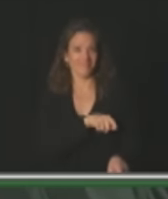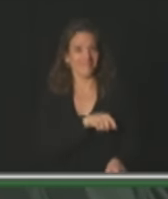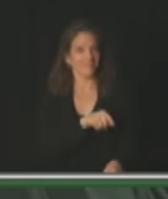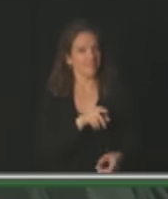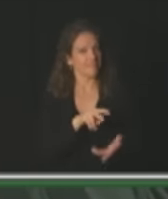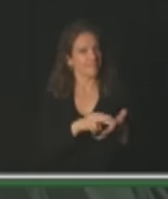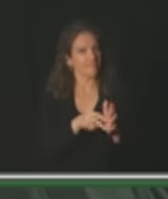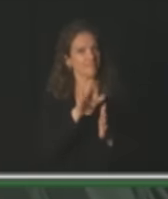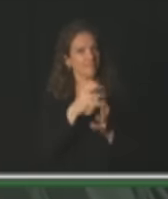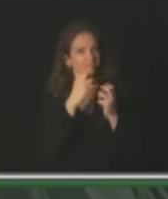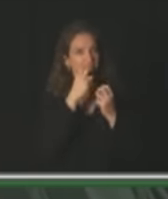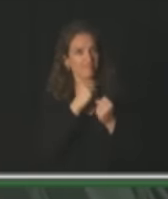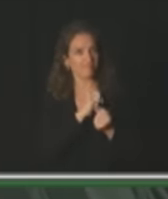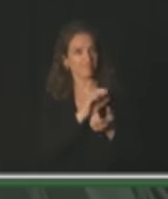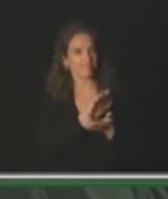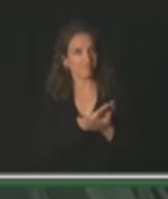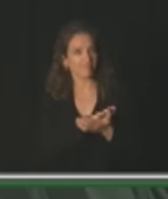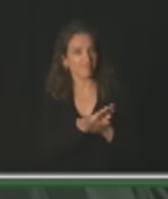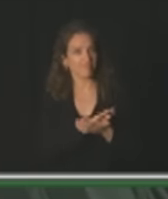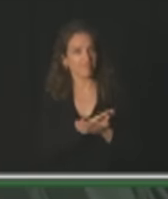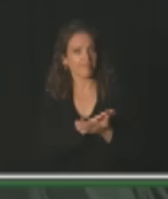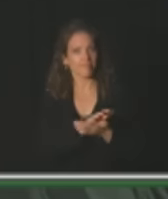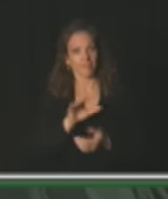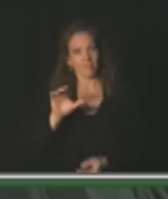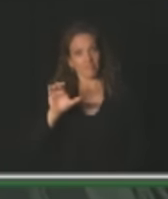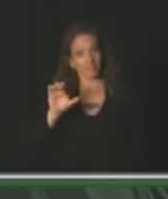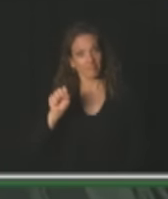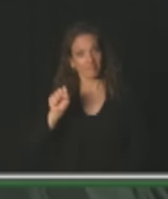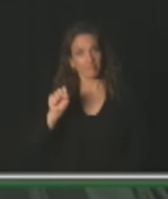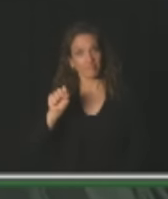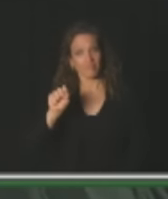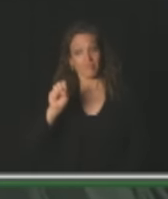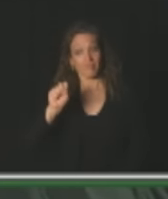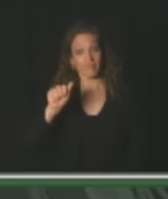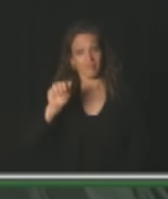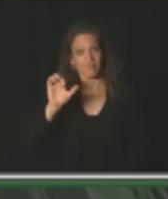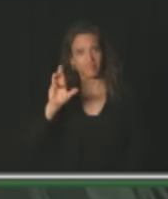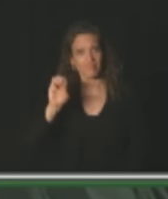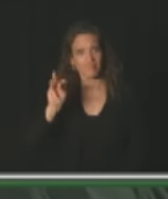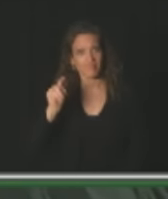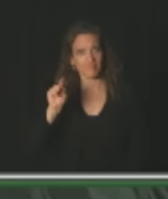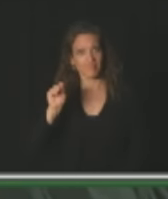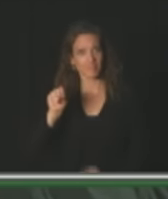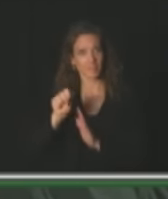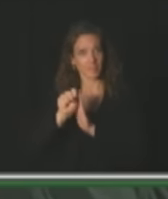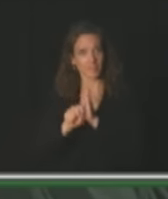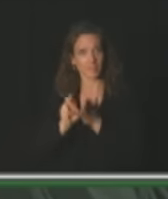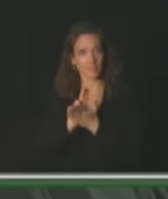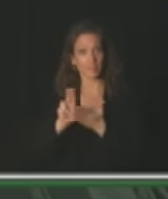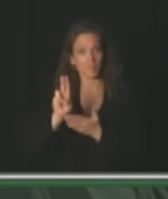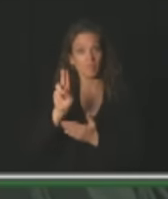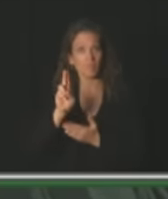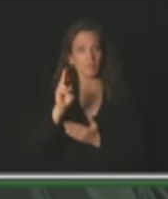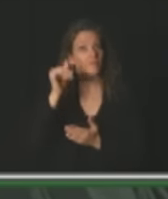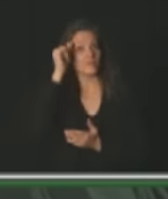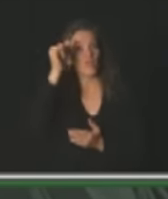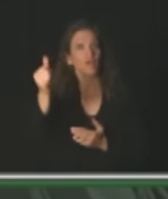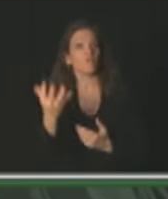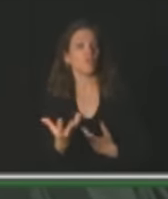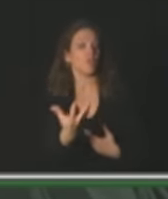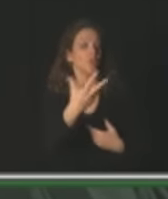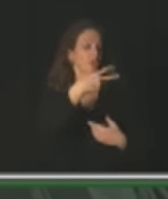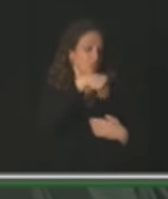alma mater, you are taking Sacramento State and putting it forever in your